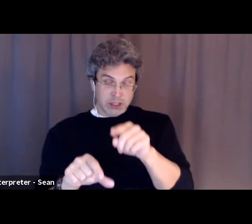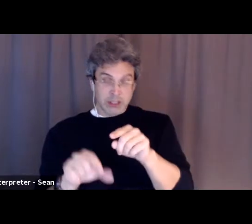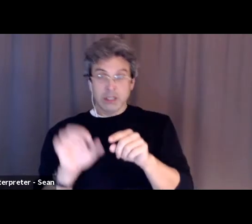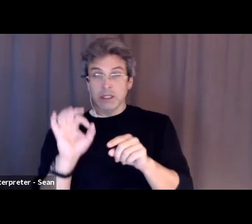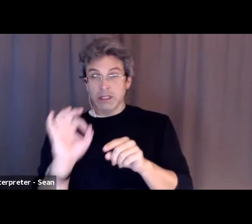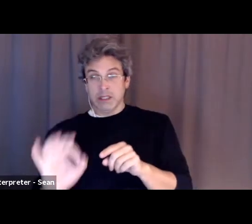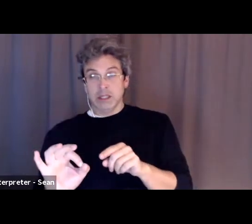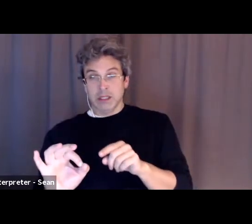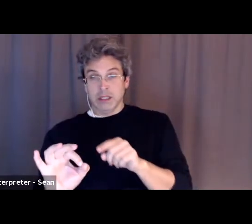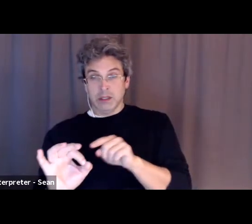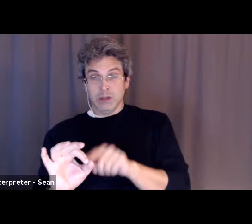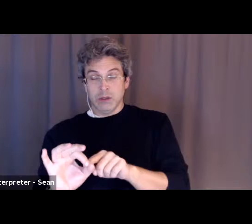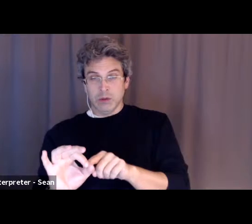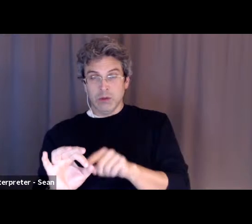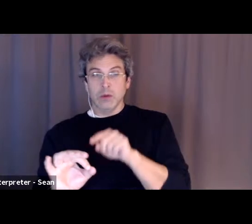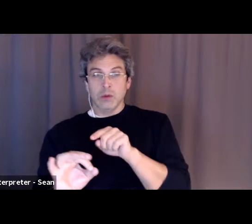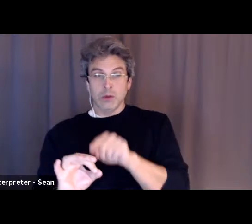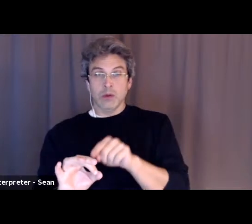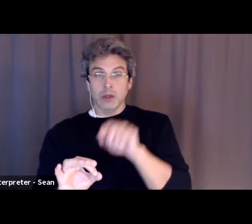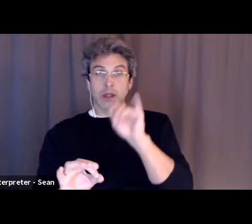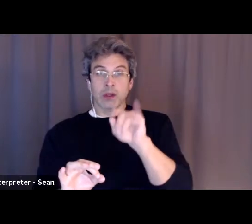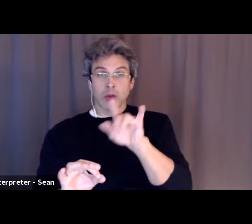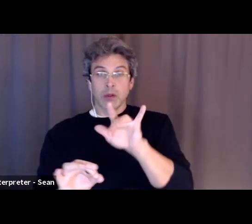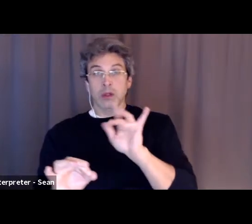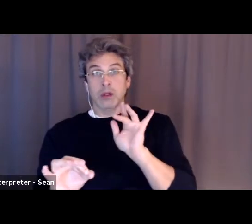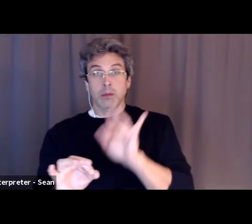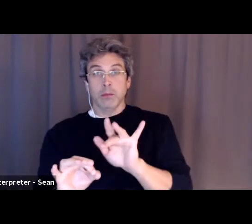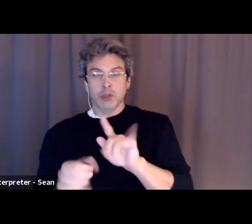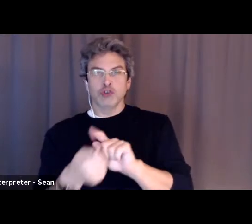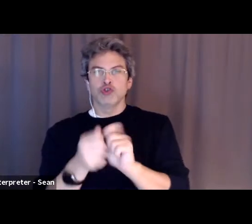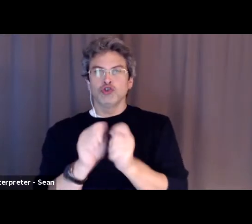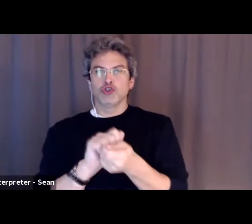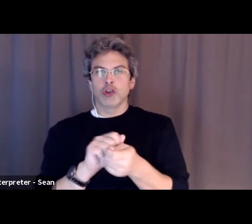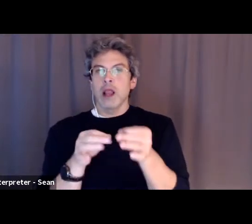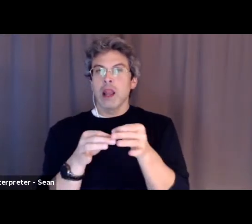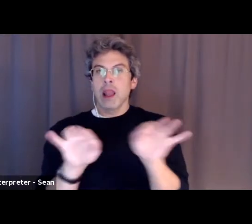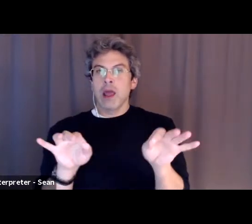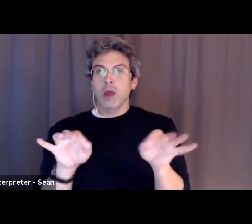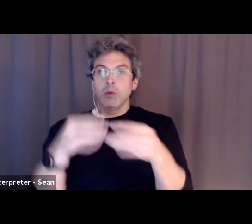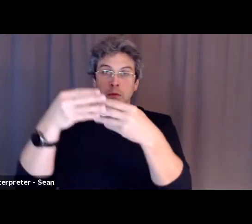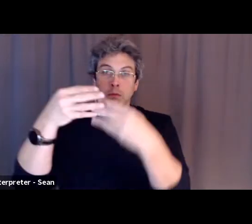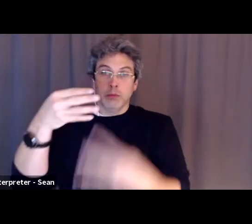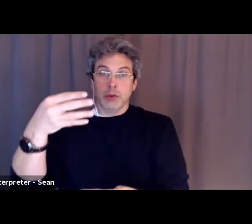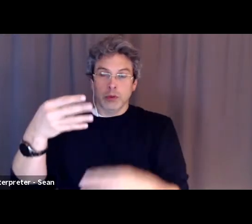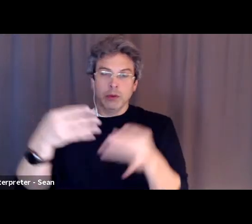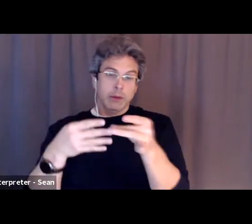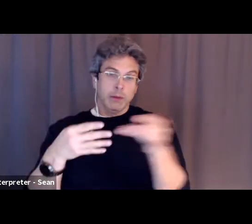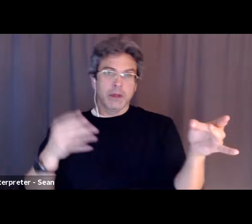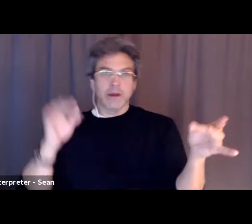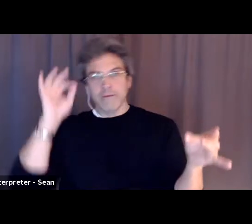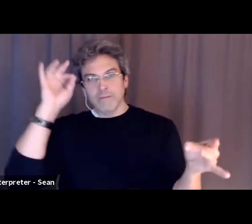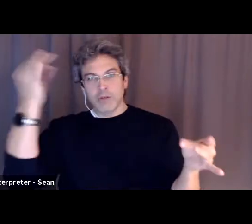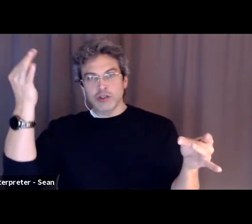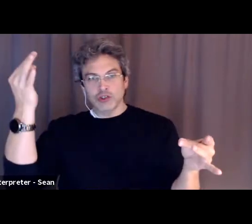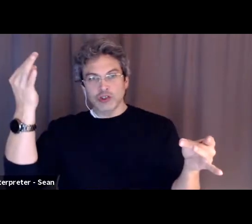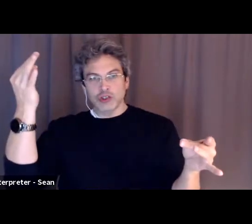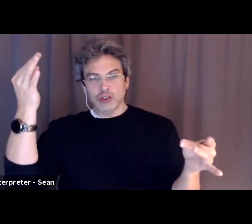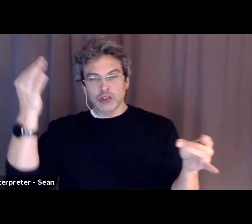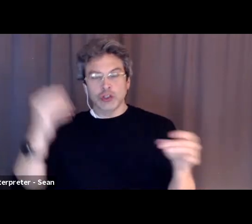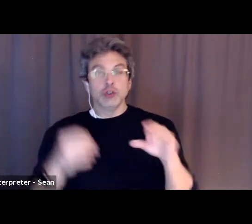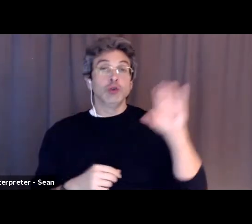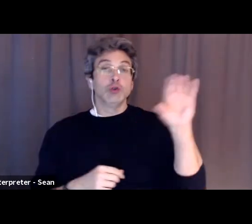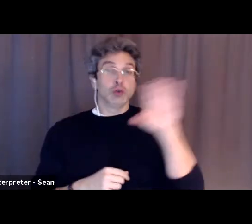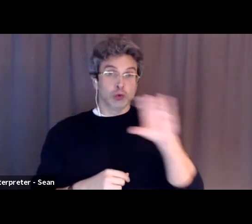bottom right menu that allows you to change the language to French. You do not have this option if you're